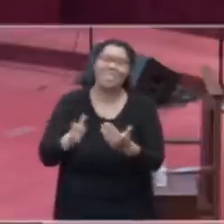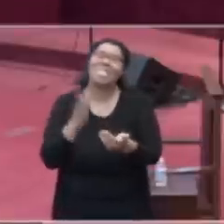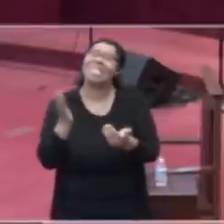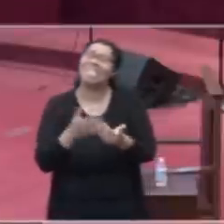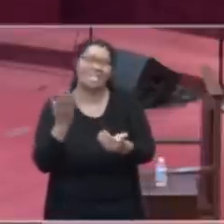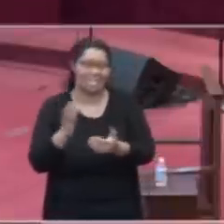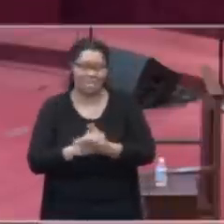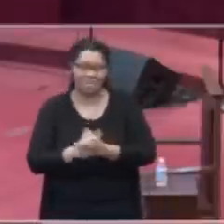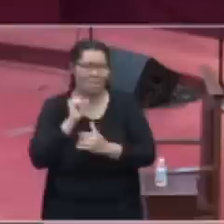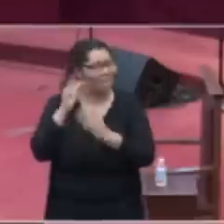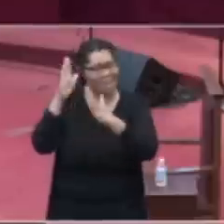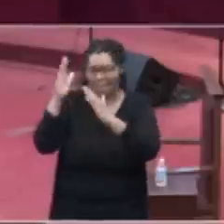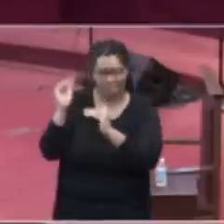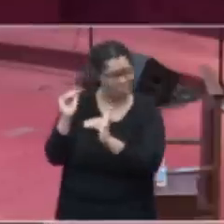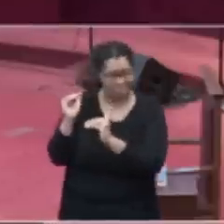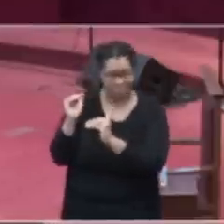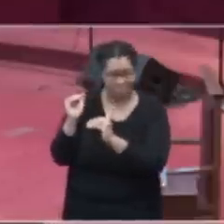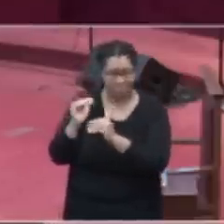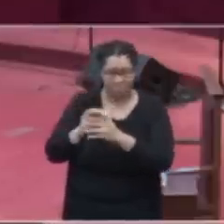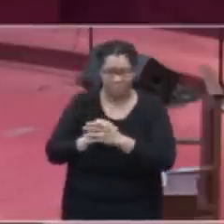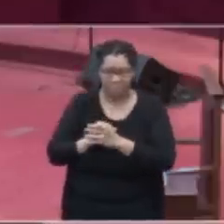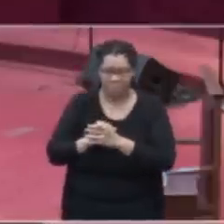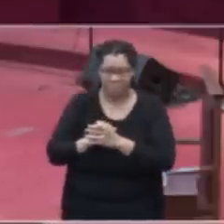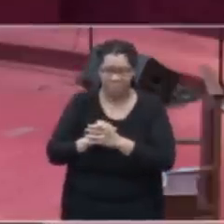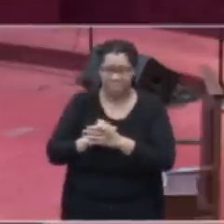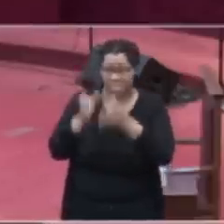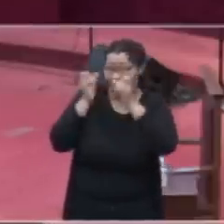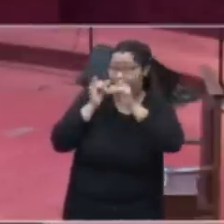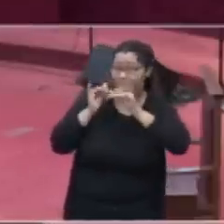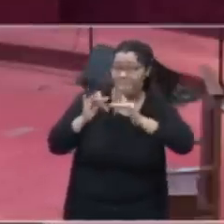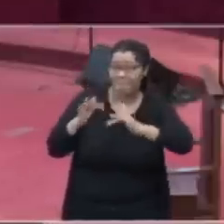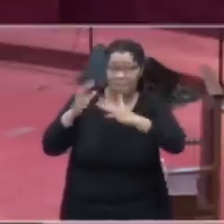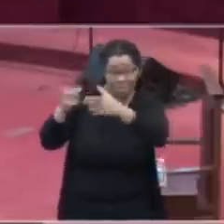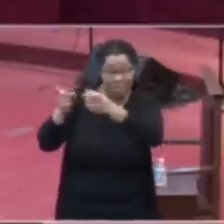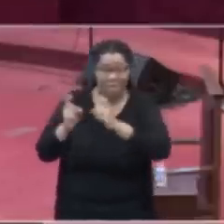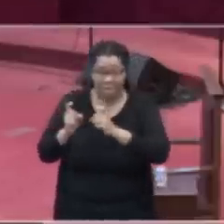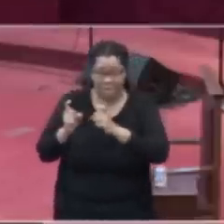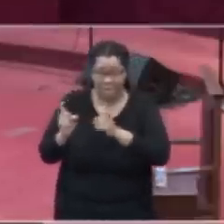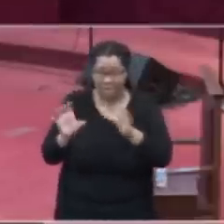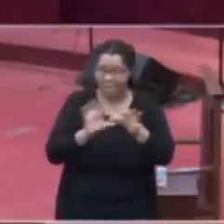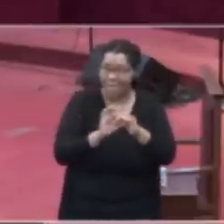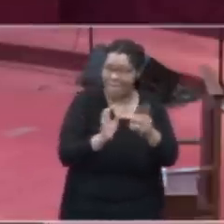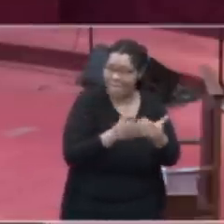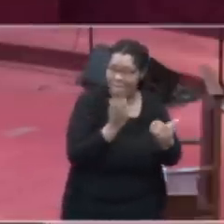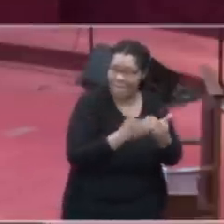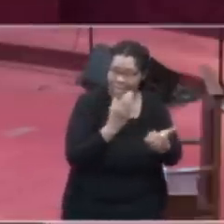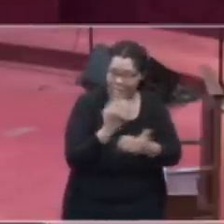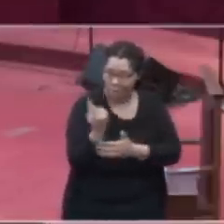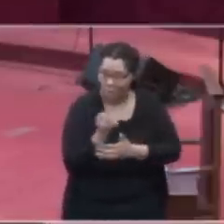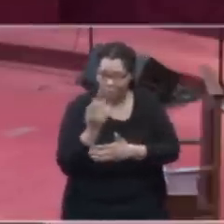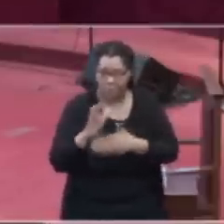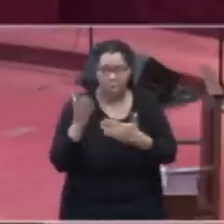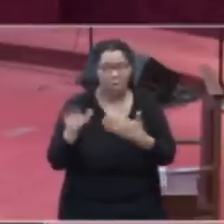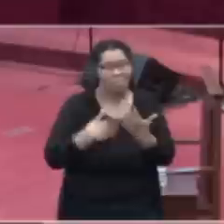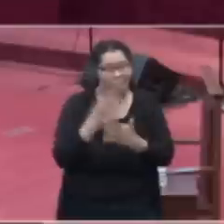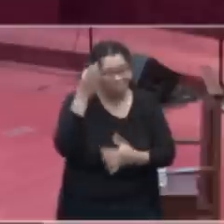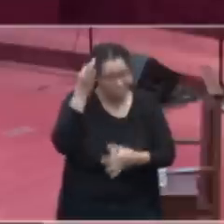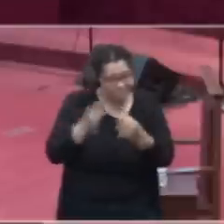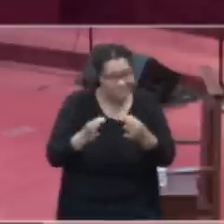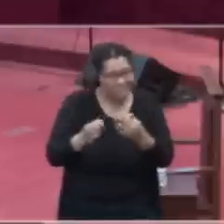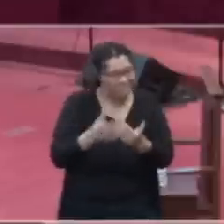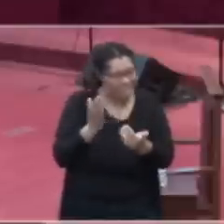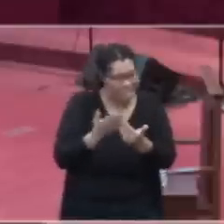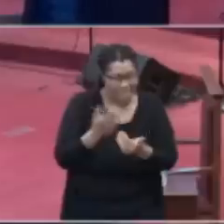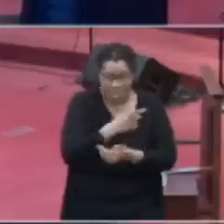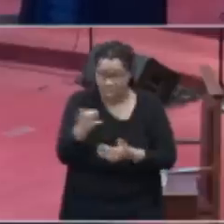easy. I don't expect that with blessing comes ease of all decision making. Are y'all listening